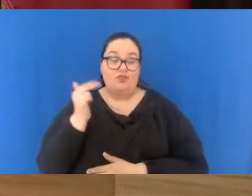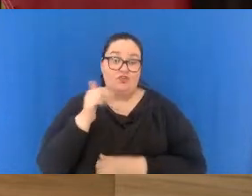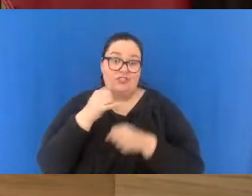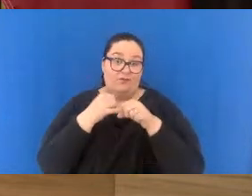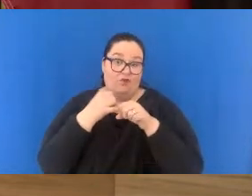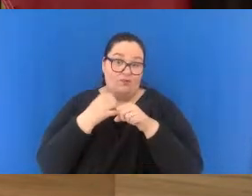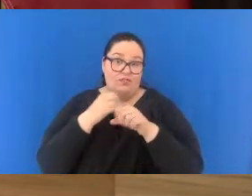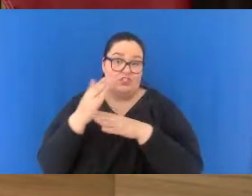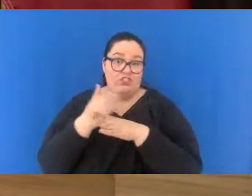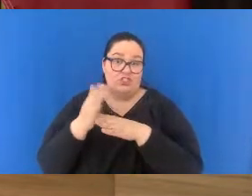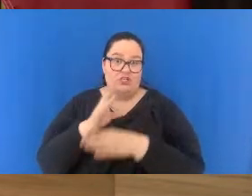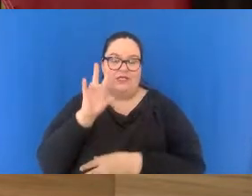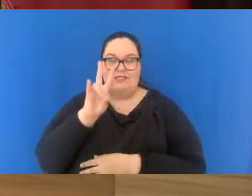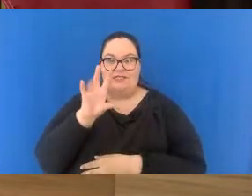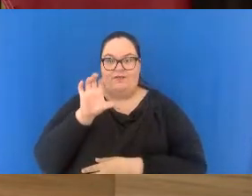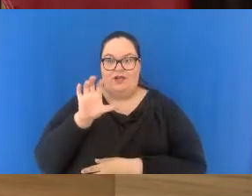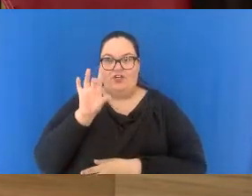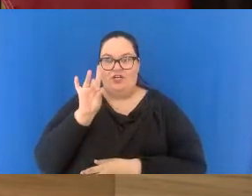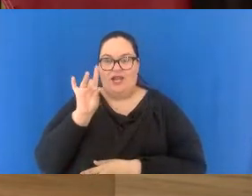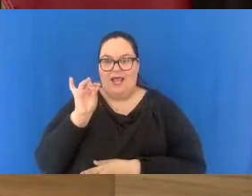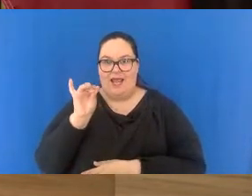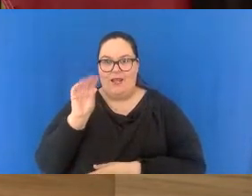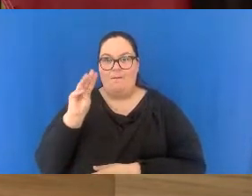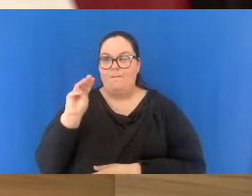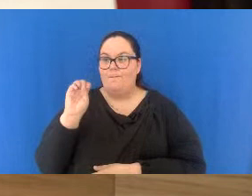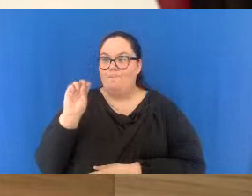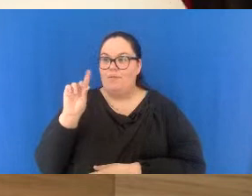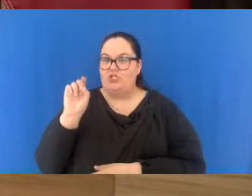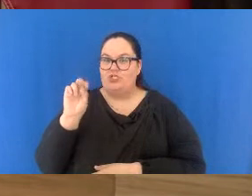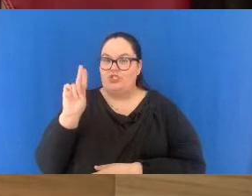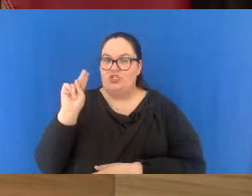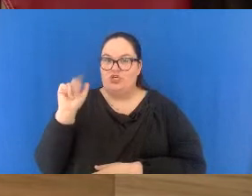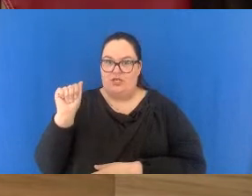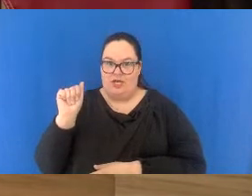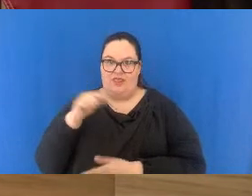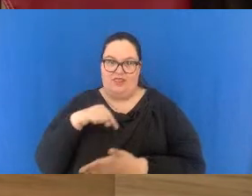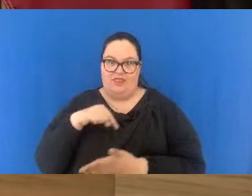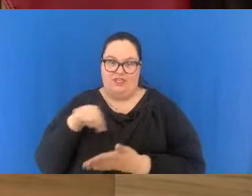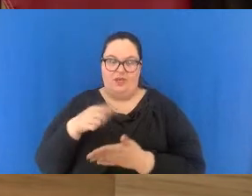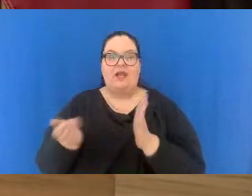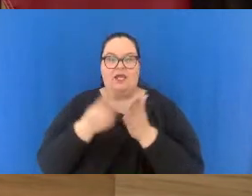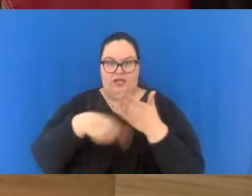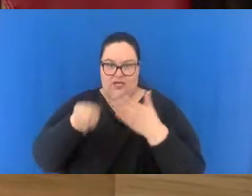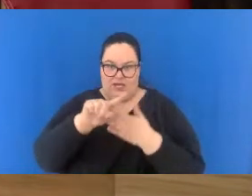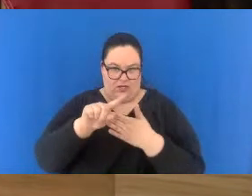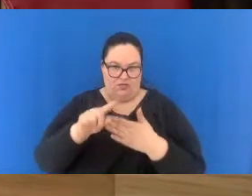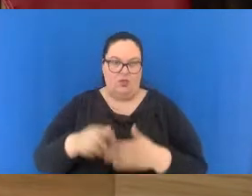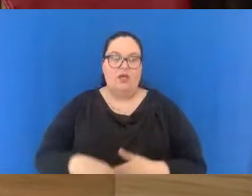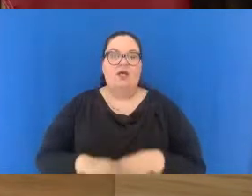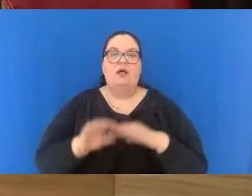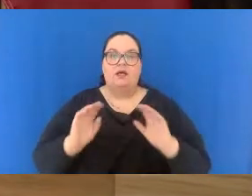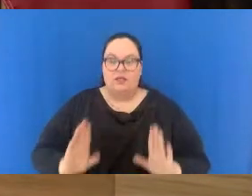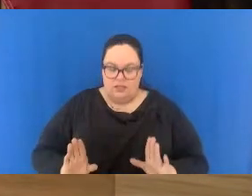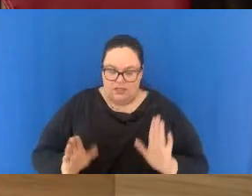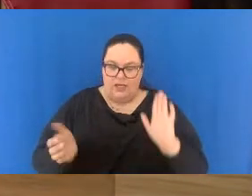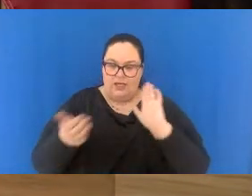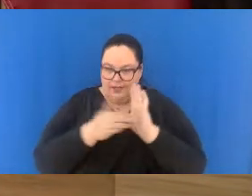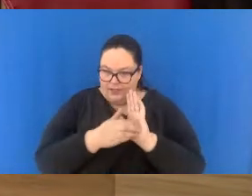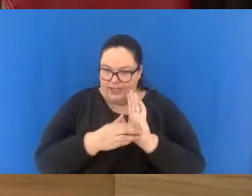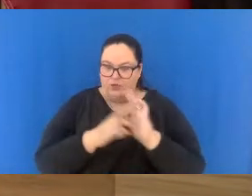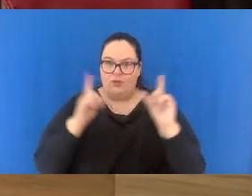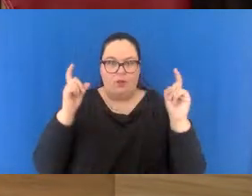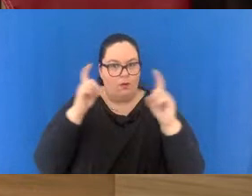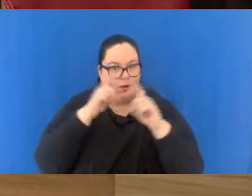sharing 780 Moderna doses this coming week, and that will be repeated again the following week. Now, again, this is a really